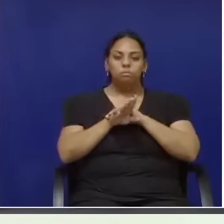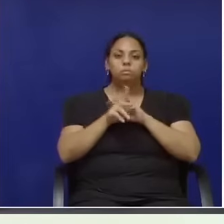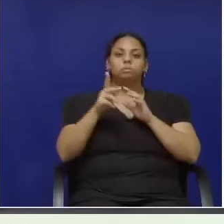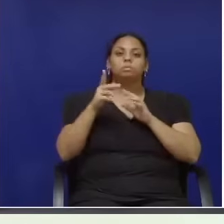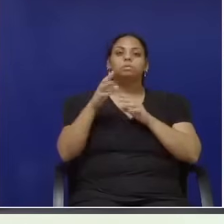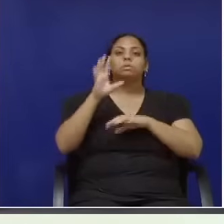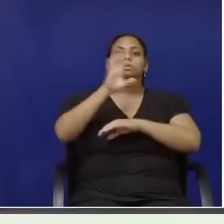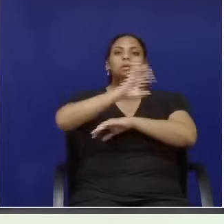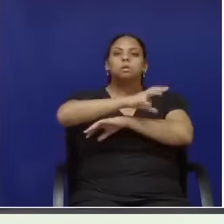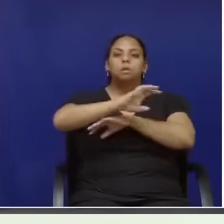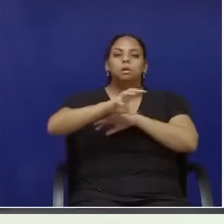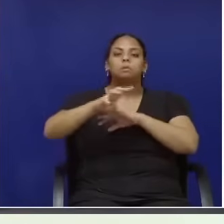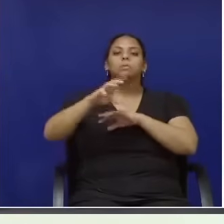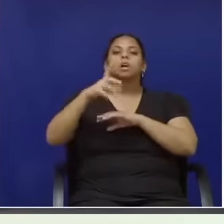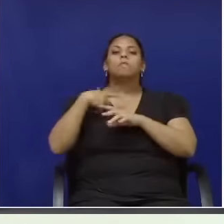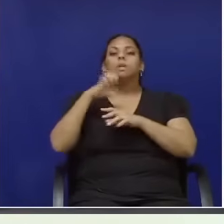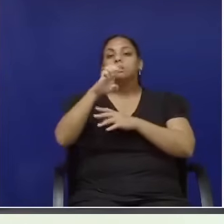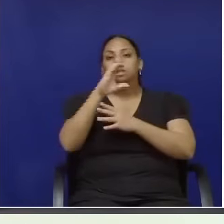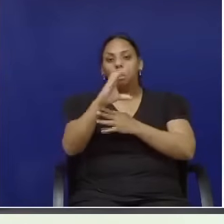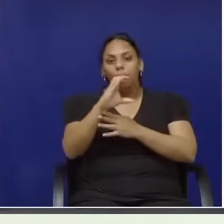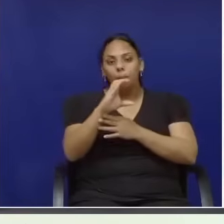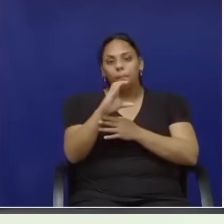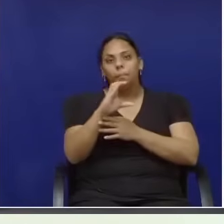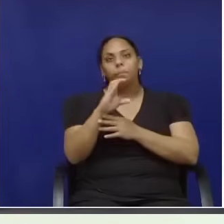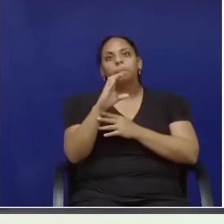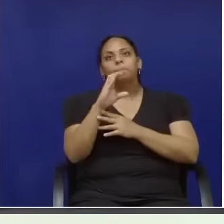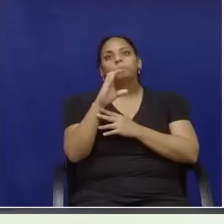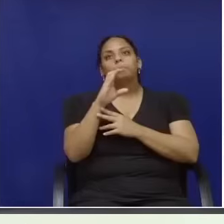Province of the Eastern Cape,